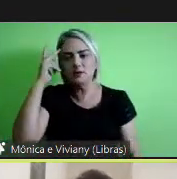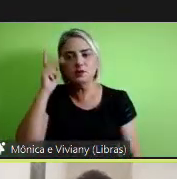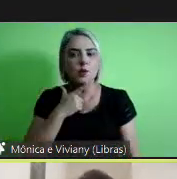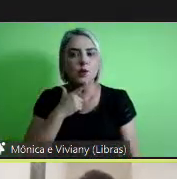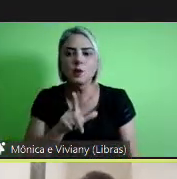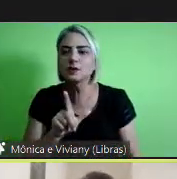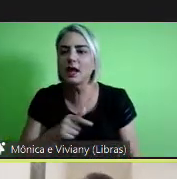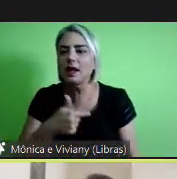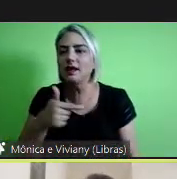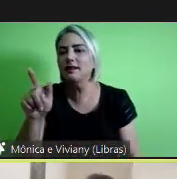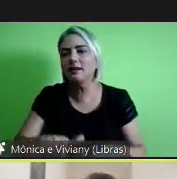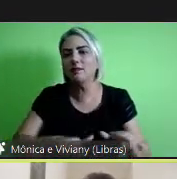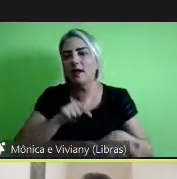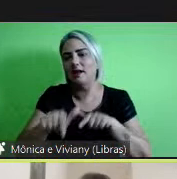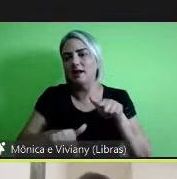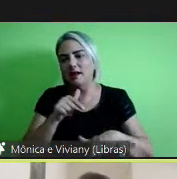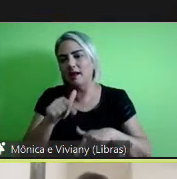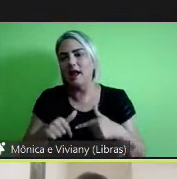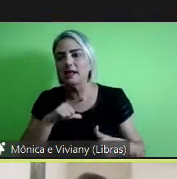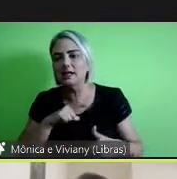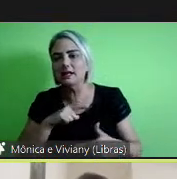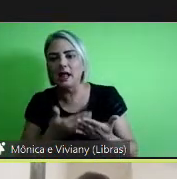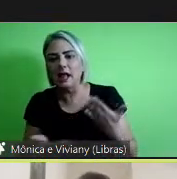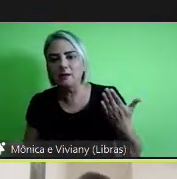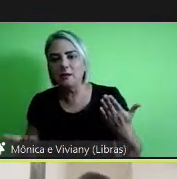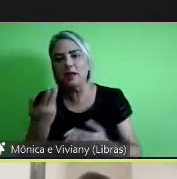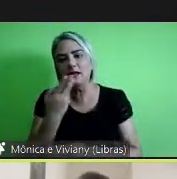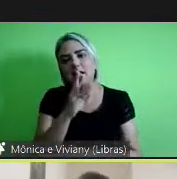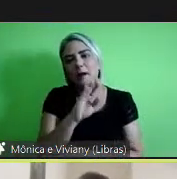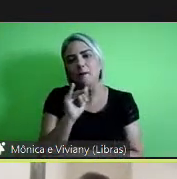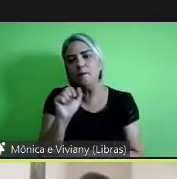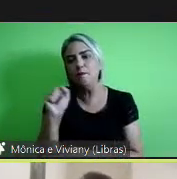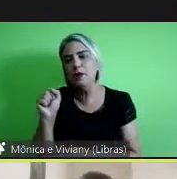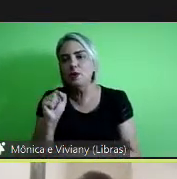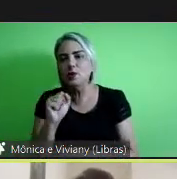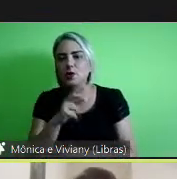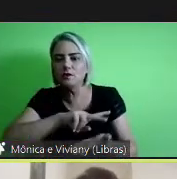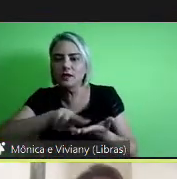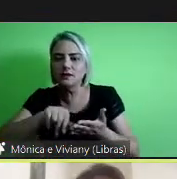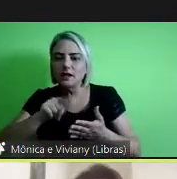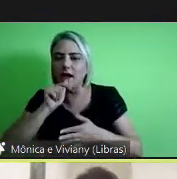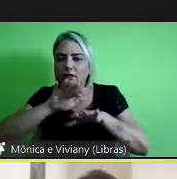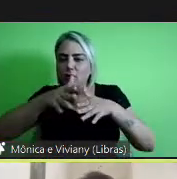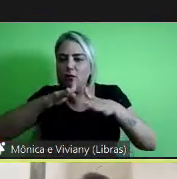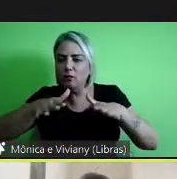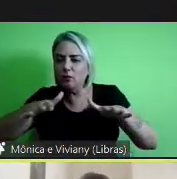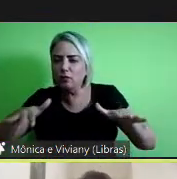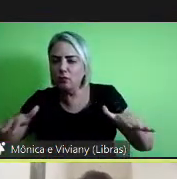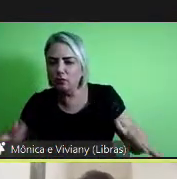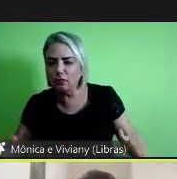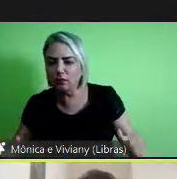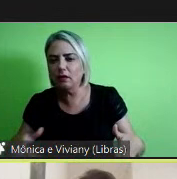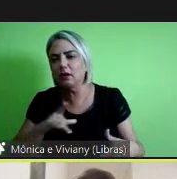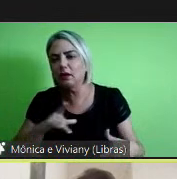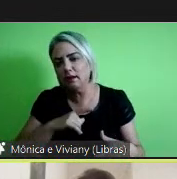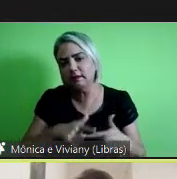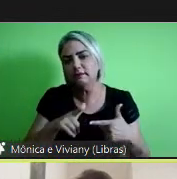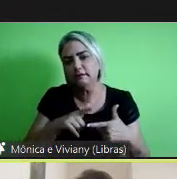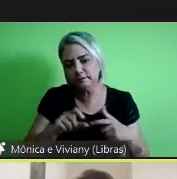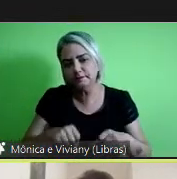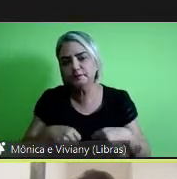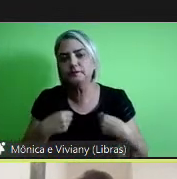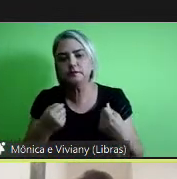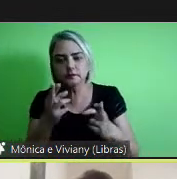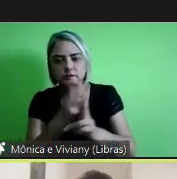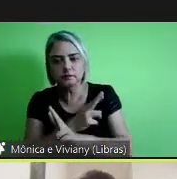of physical strength, because people get too hot and they cannot work well enough. So we lose biodiversity in the oceans, which is a